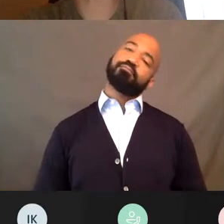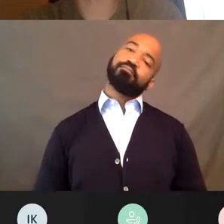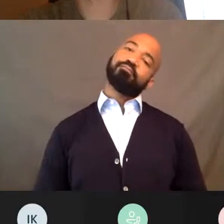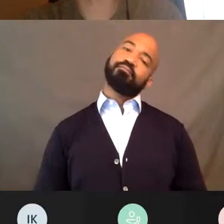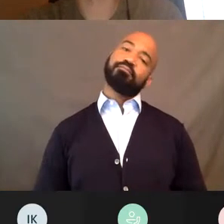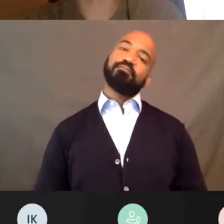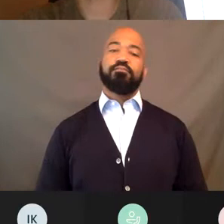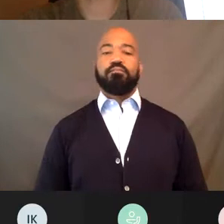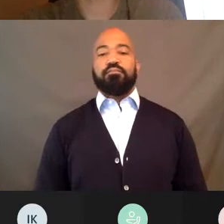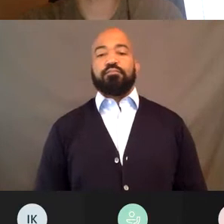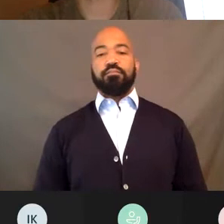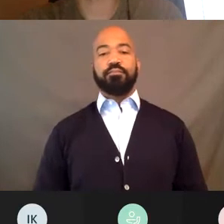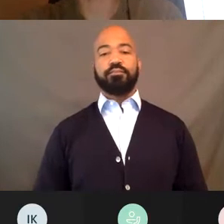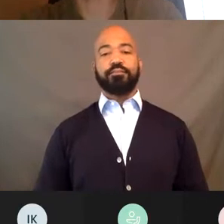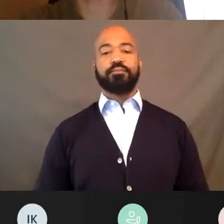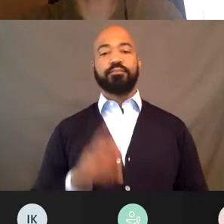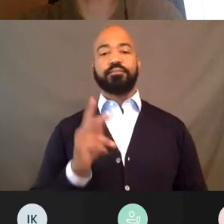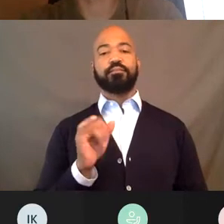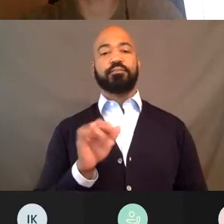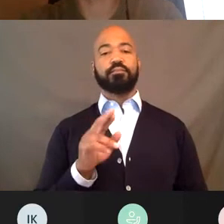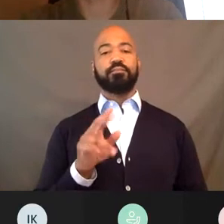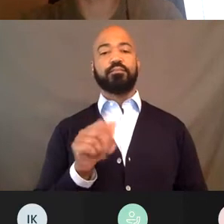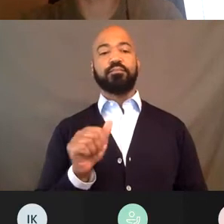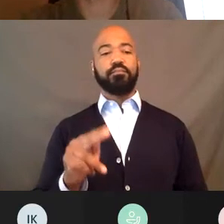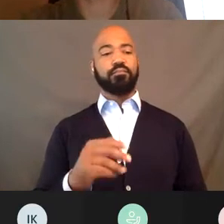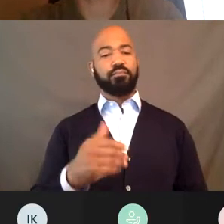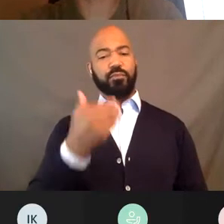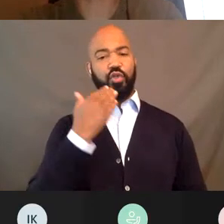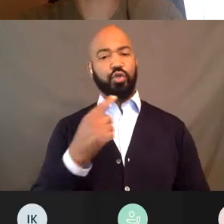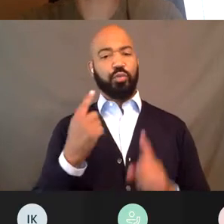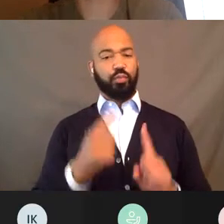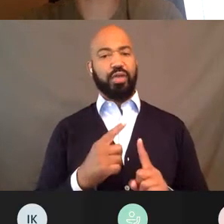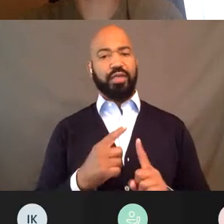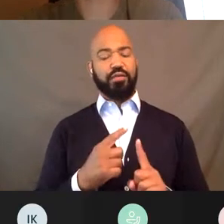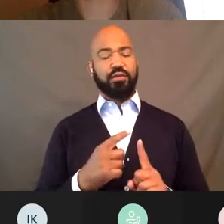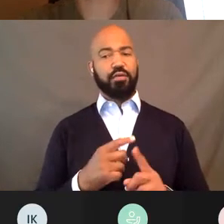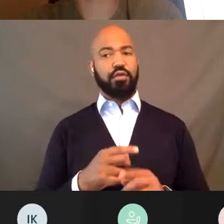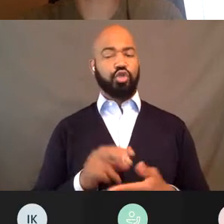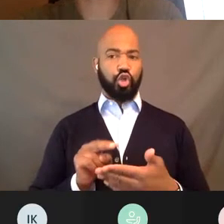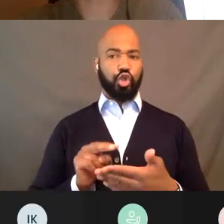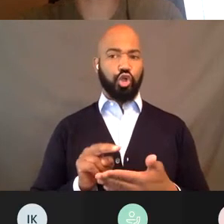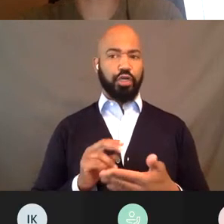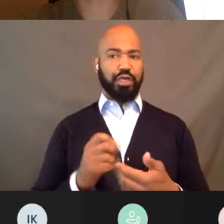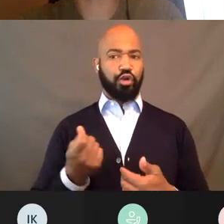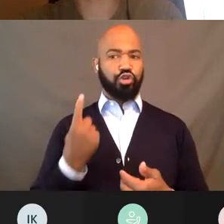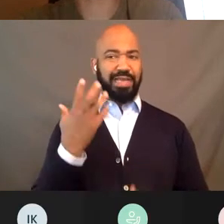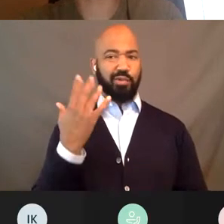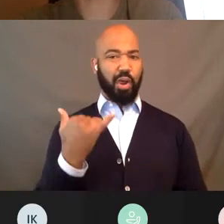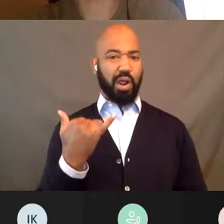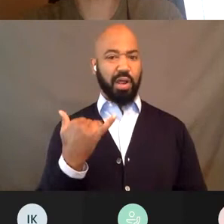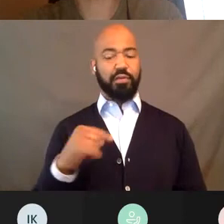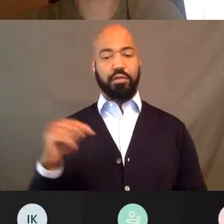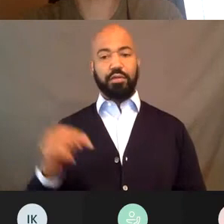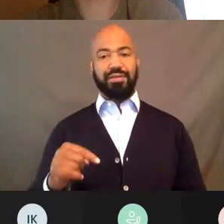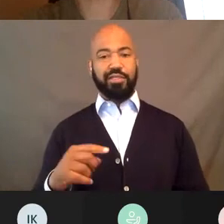Yeah, I think that that would be a really great point to consider, to look at and understand why with this